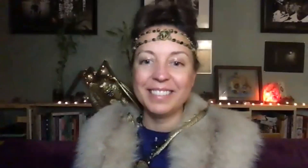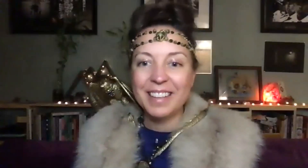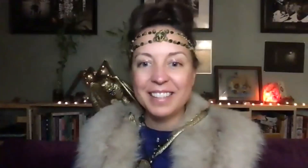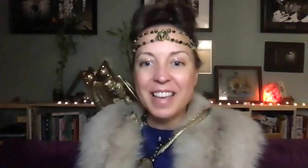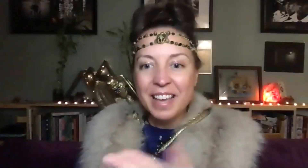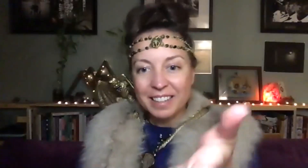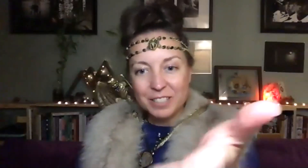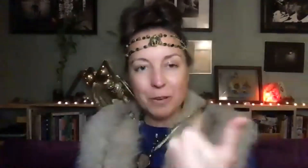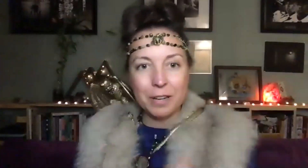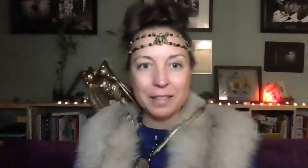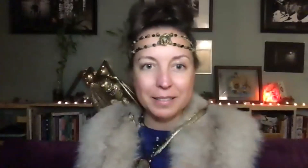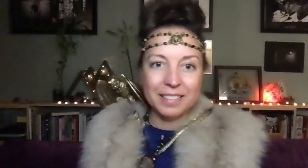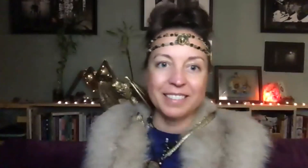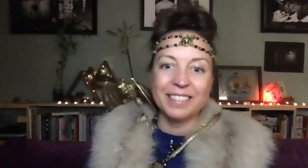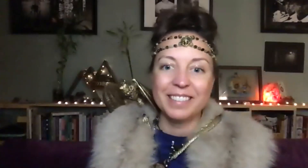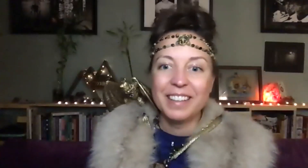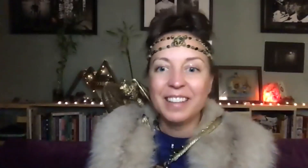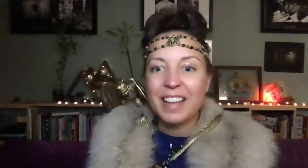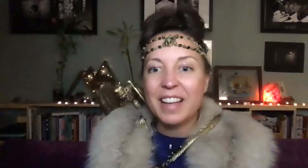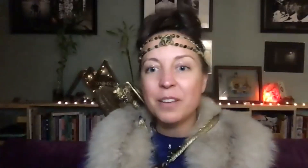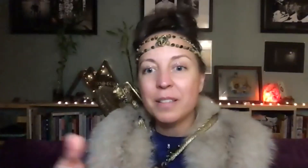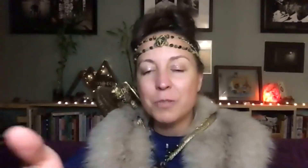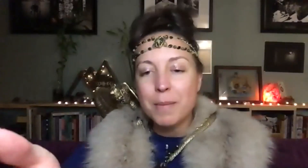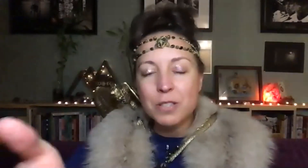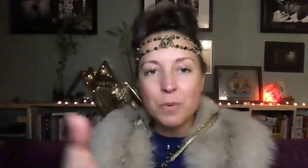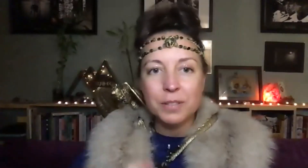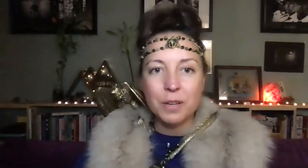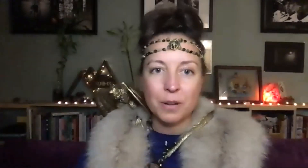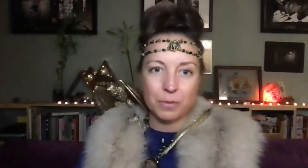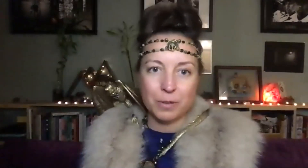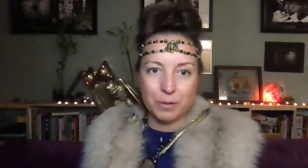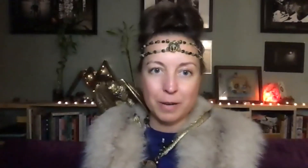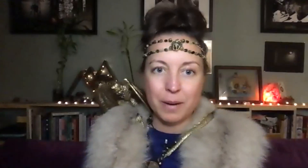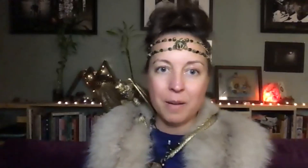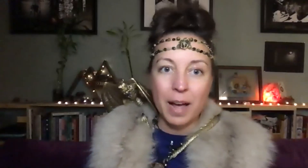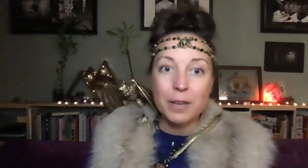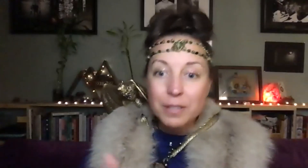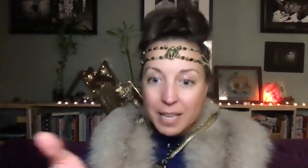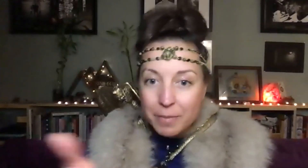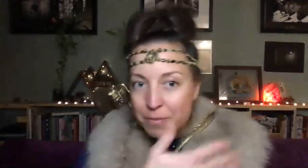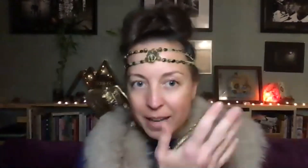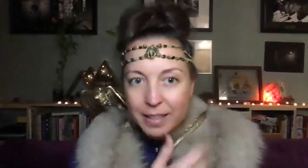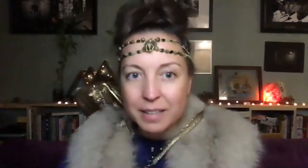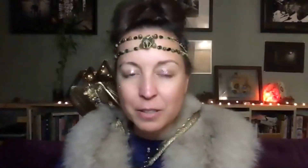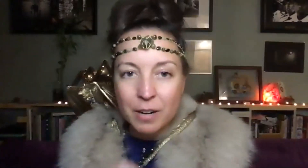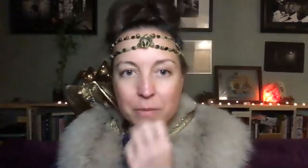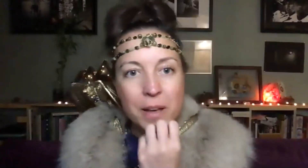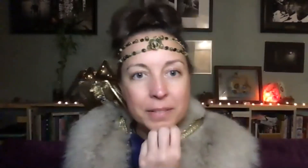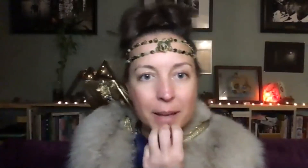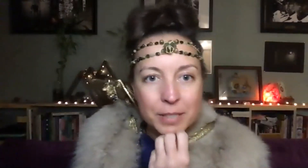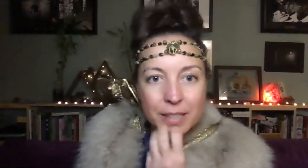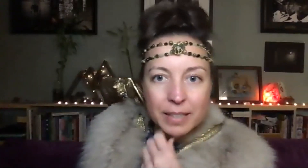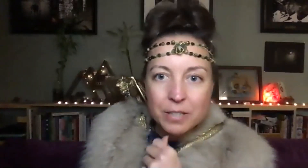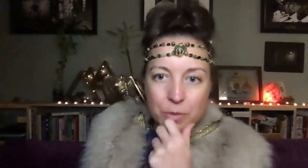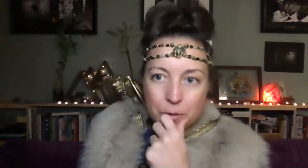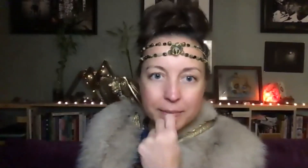Kitten. See, she agrees. And look, maybe she wants to go on a road trip. I used to take my black cat in the car with me all the